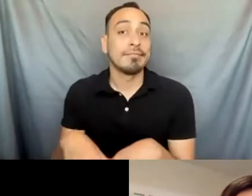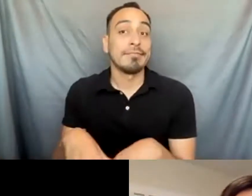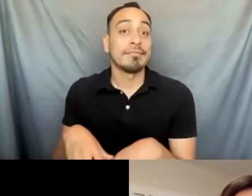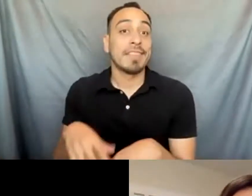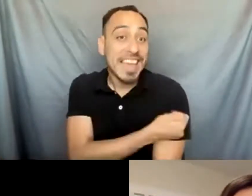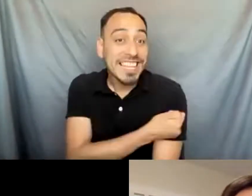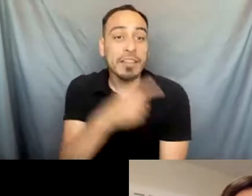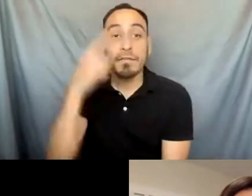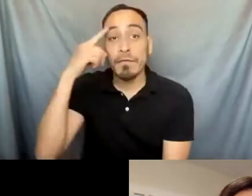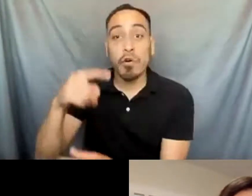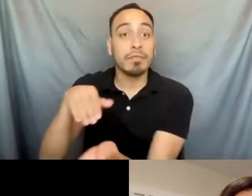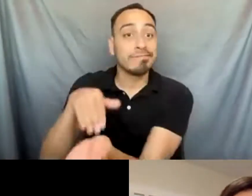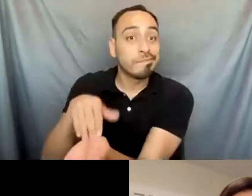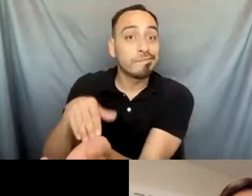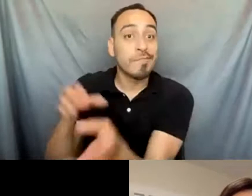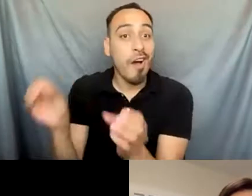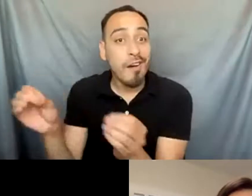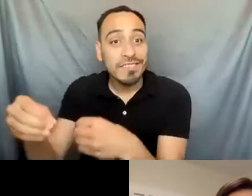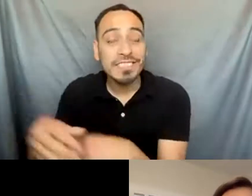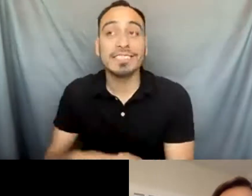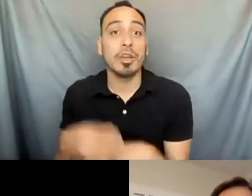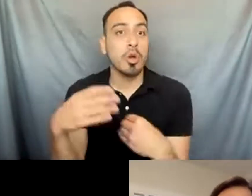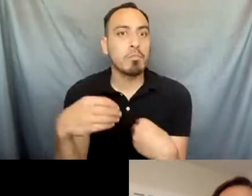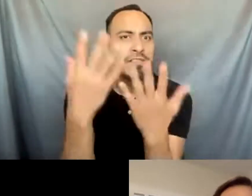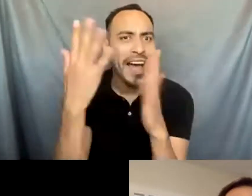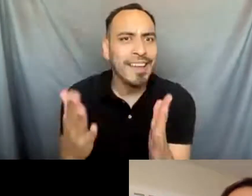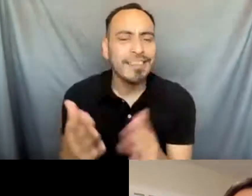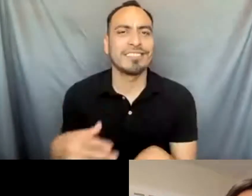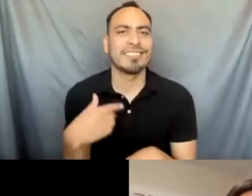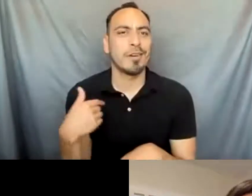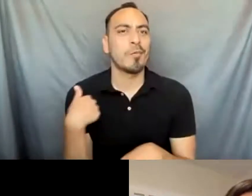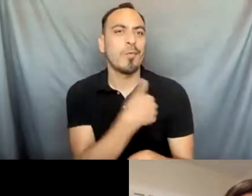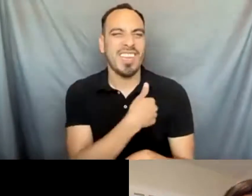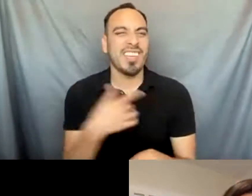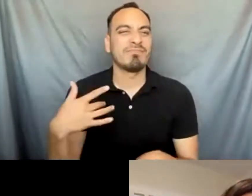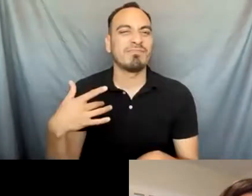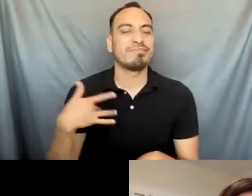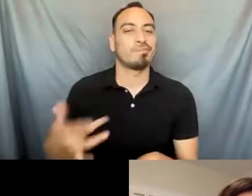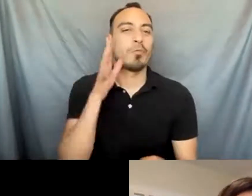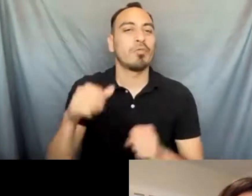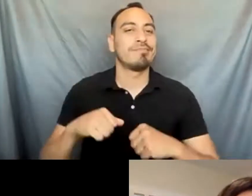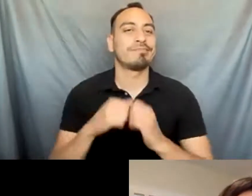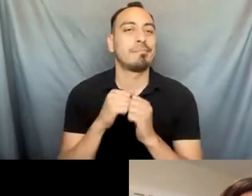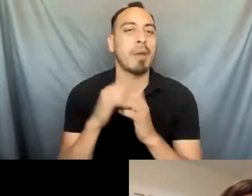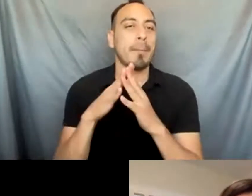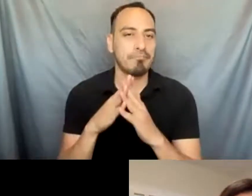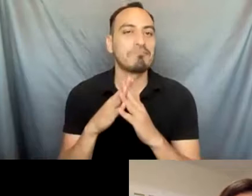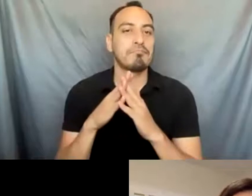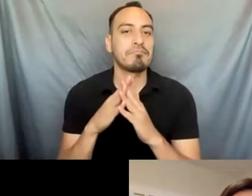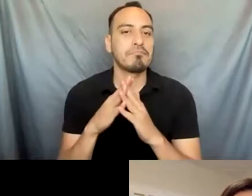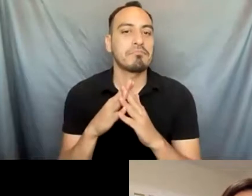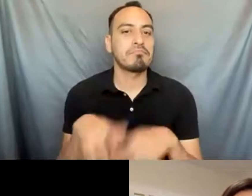and providers, to a lot of our pop-ups. We take them to our pop-ups, and also to pediatricians and those who care for